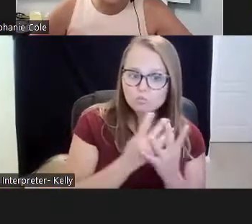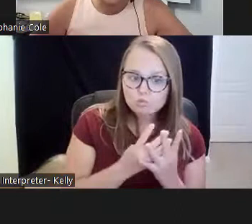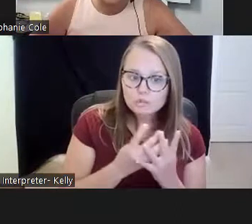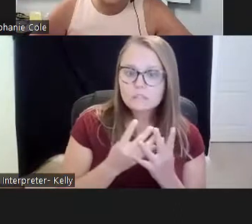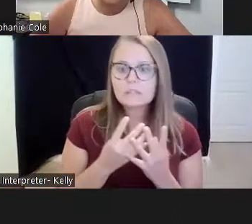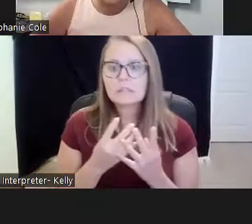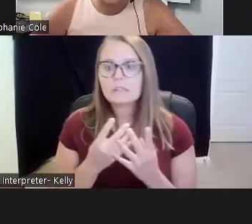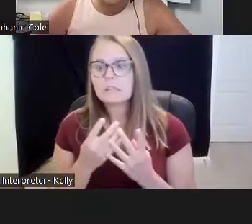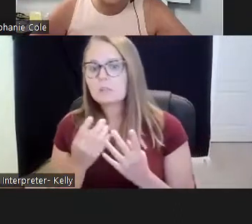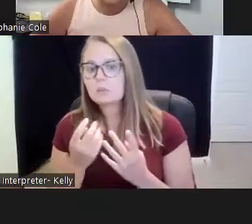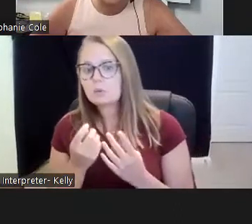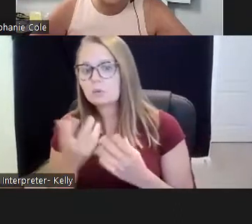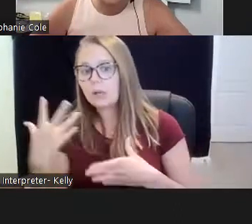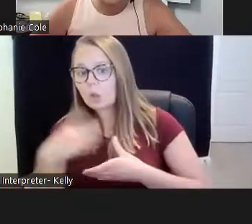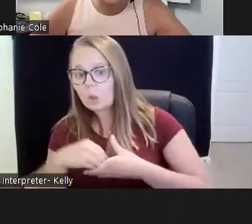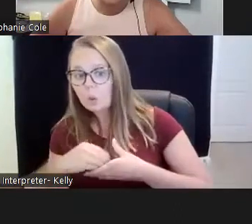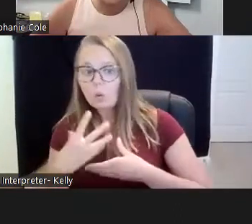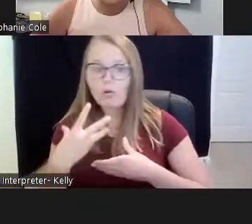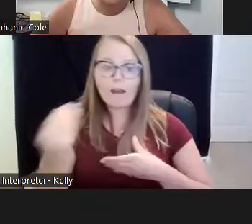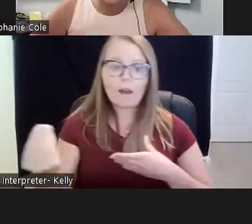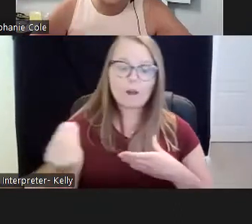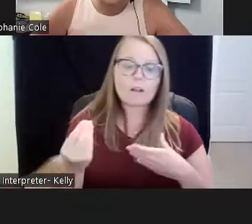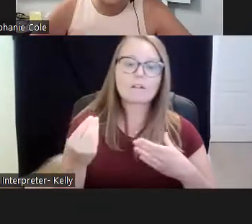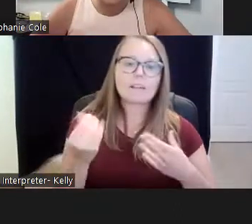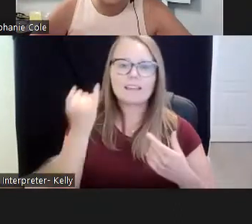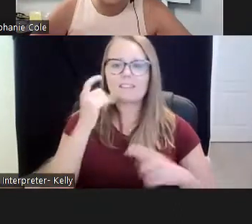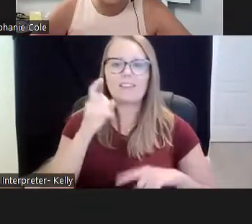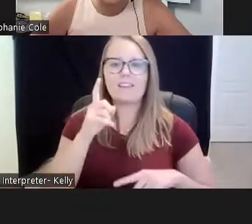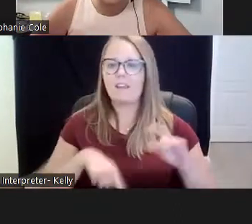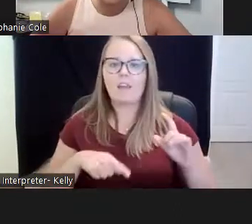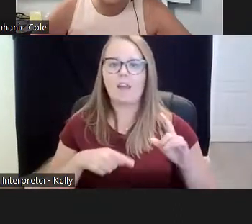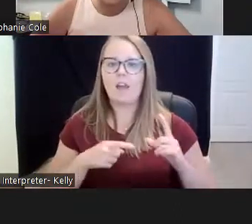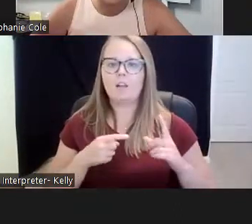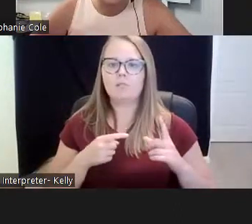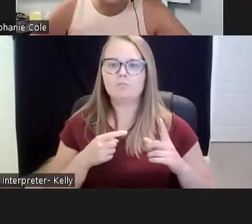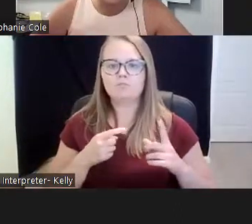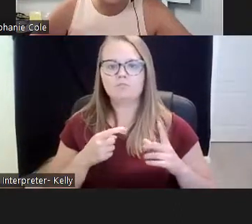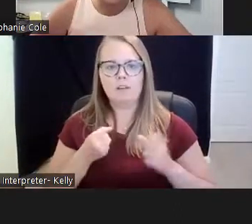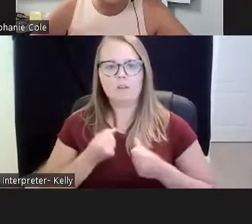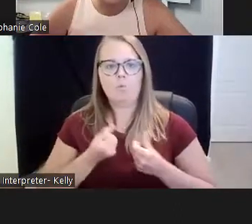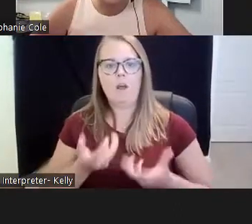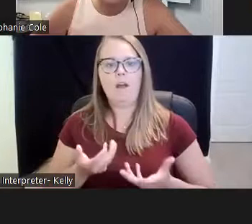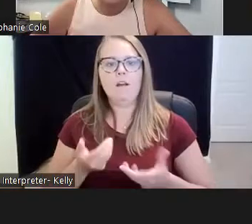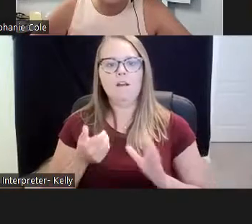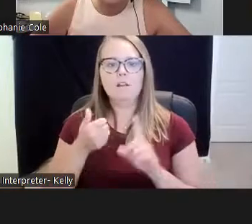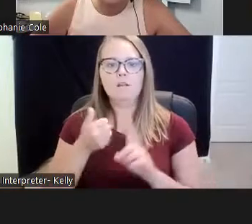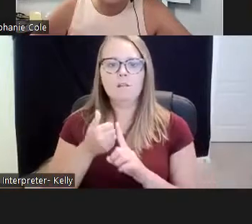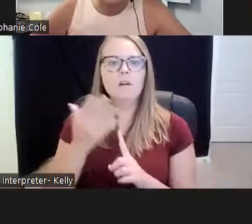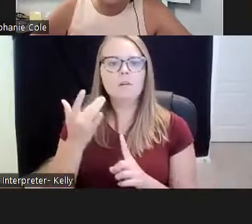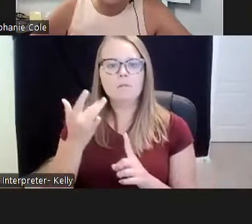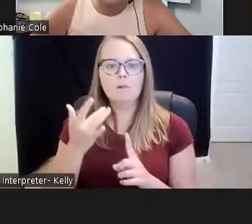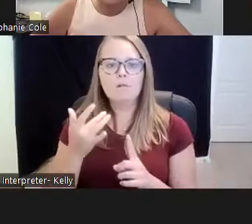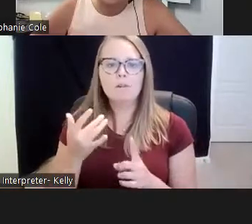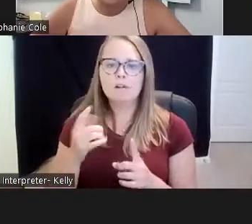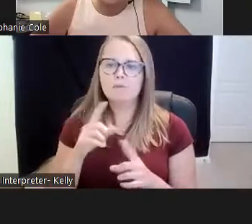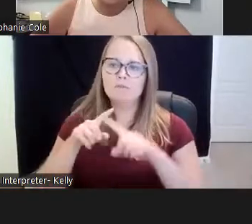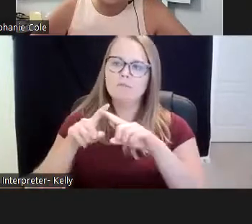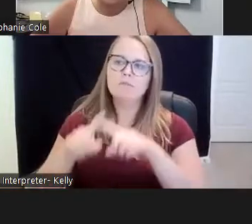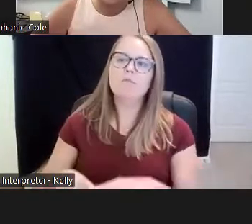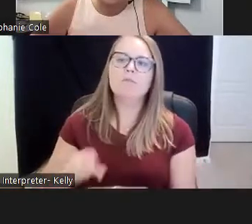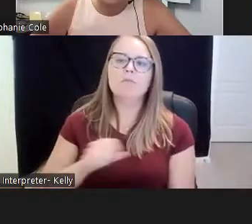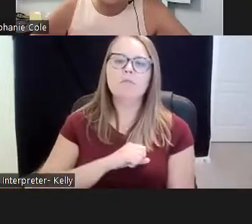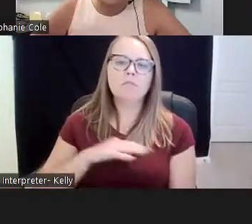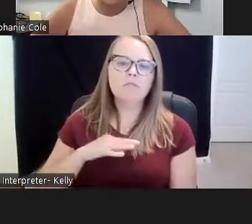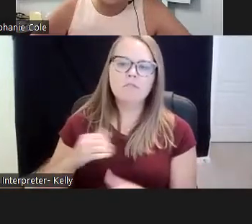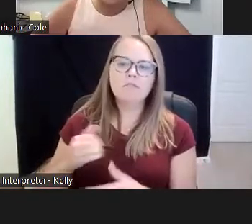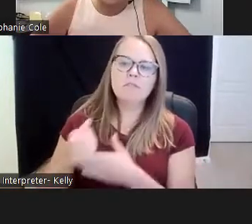or out of participation if they can't articulate for themselves. And so that's where we rely so heavily on staff to help us determine